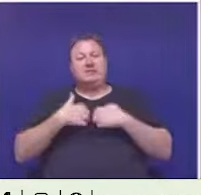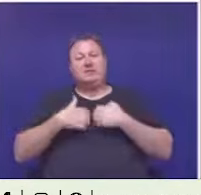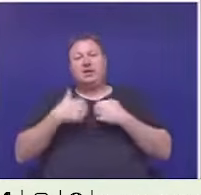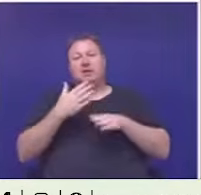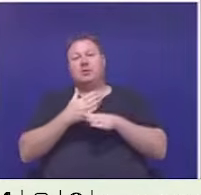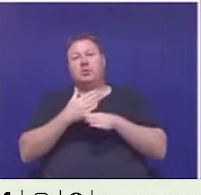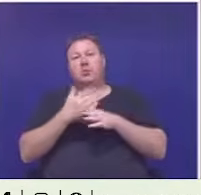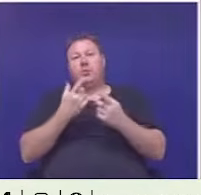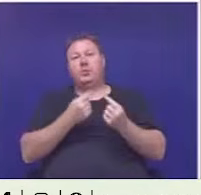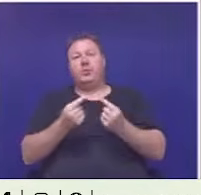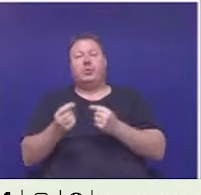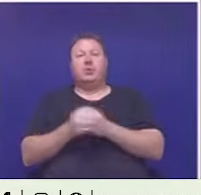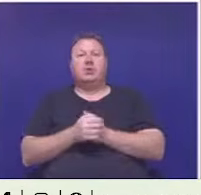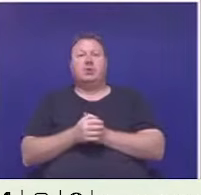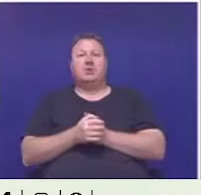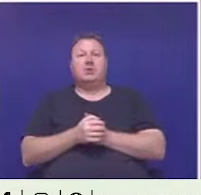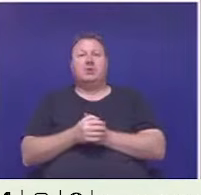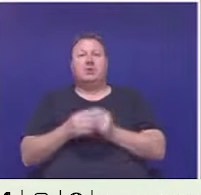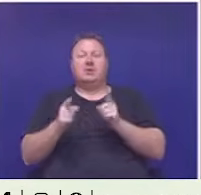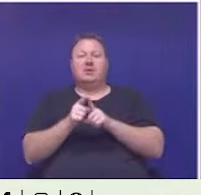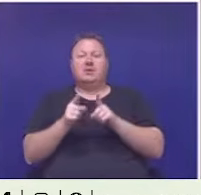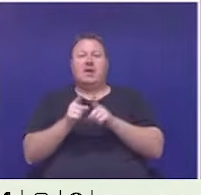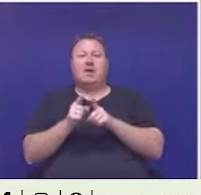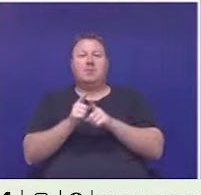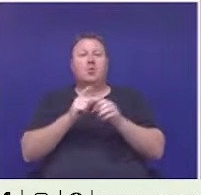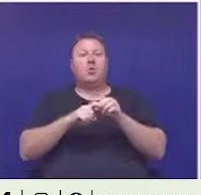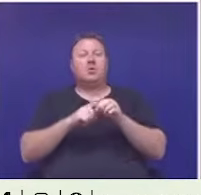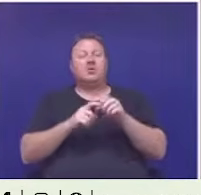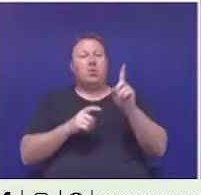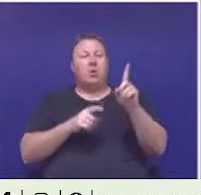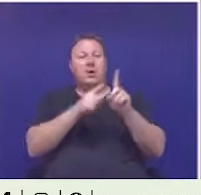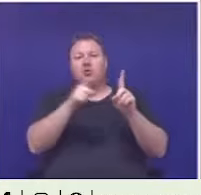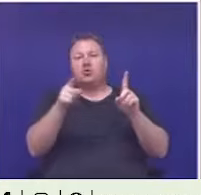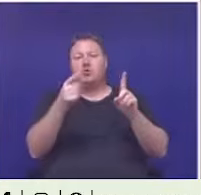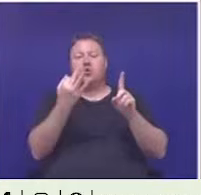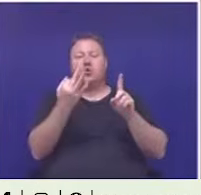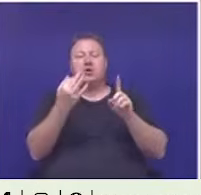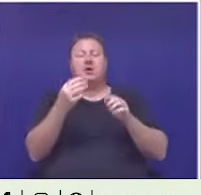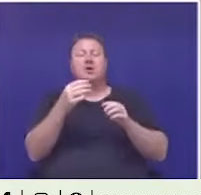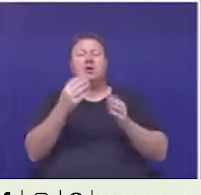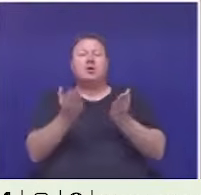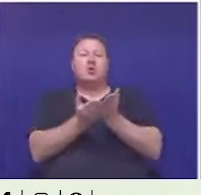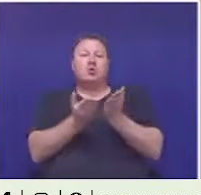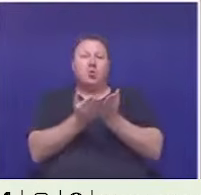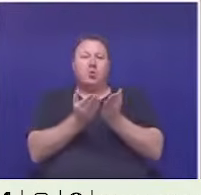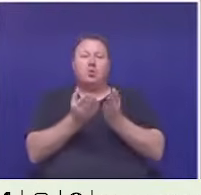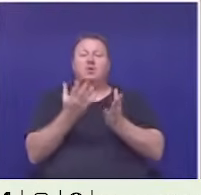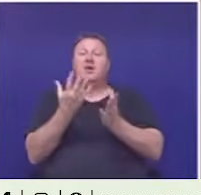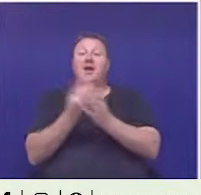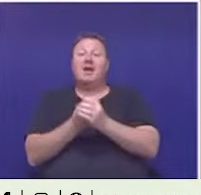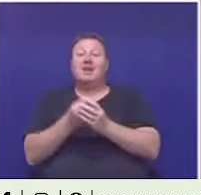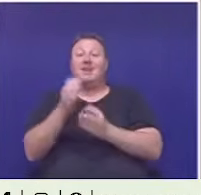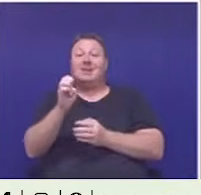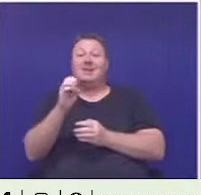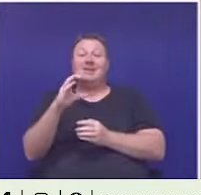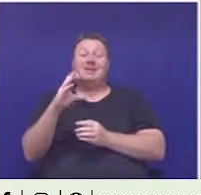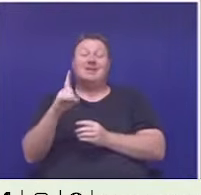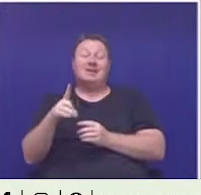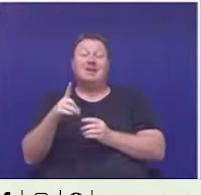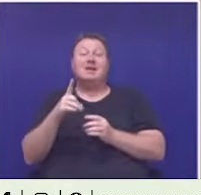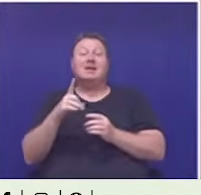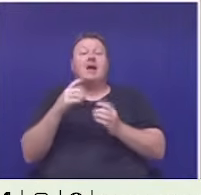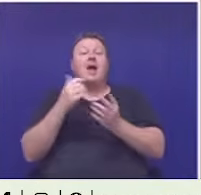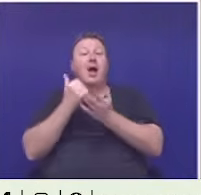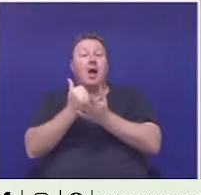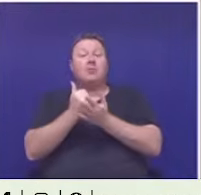but also having children in quintiles 1 to 3 schools in ECD and in schools helps us deal with the malnutrition problem.